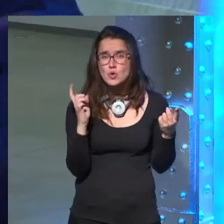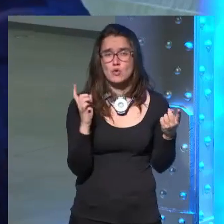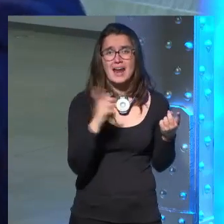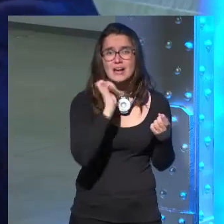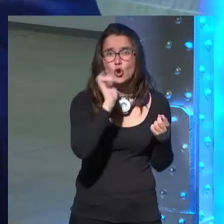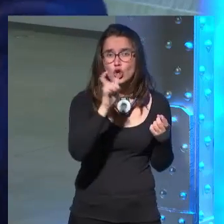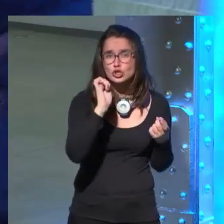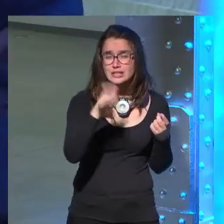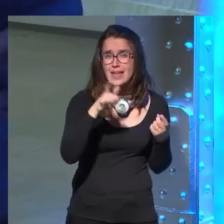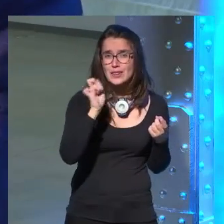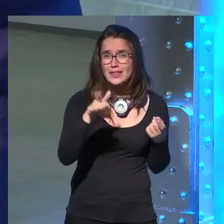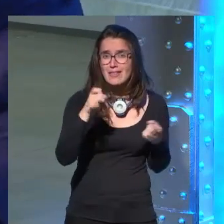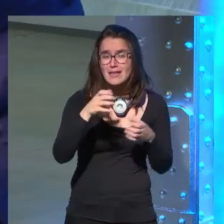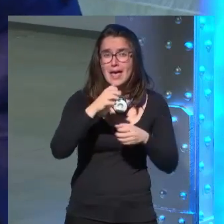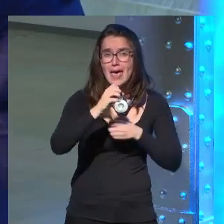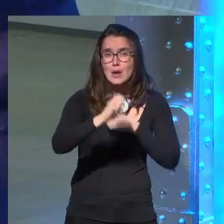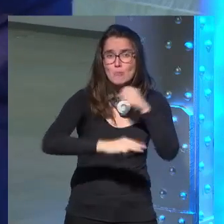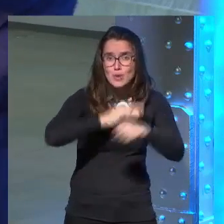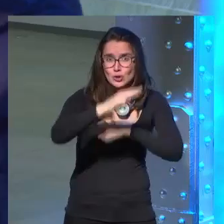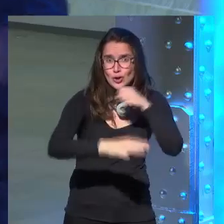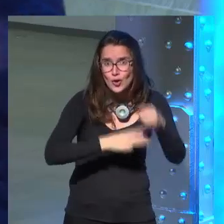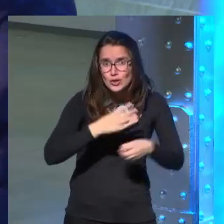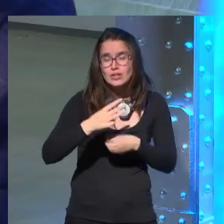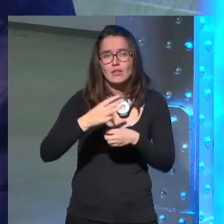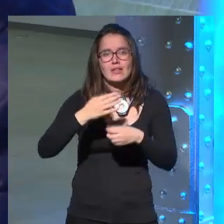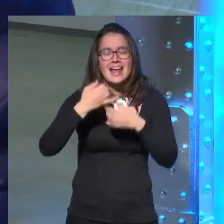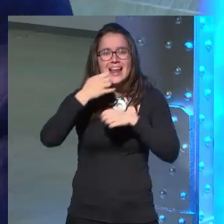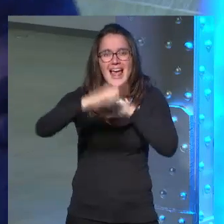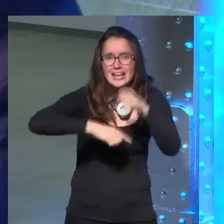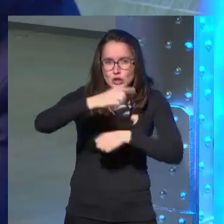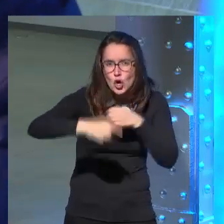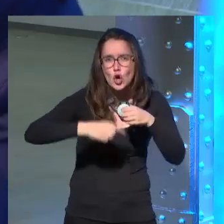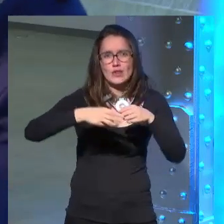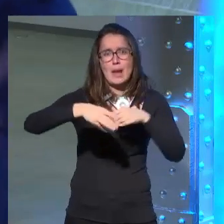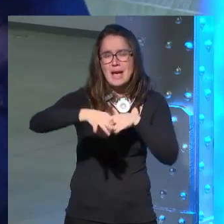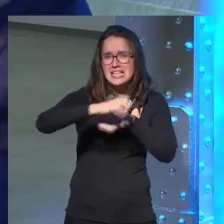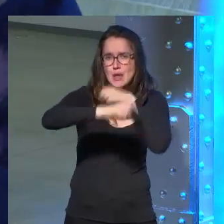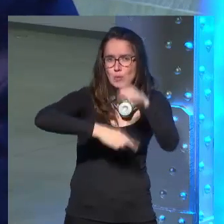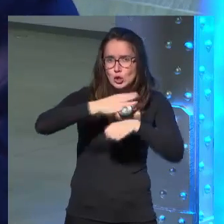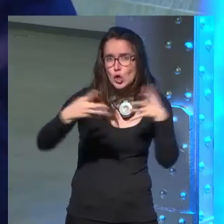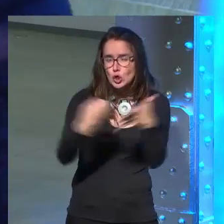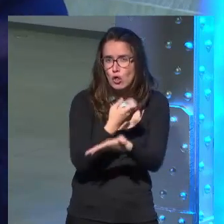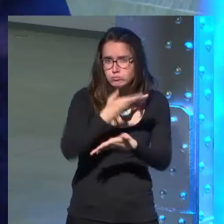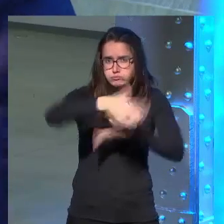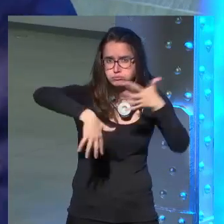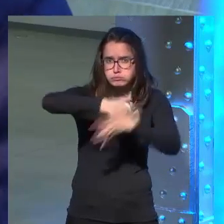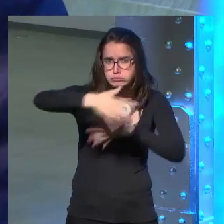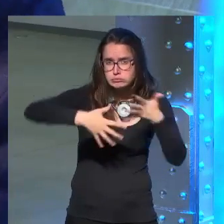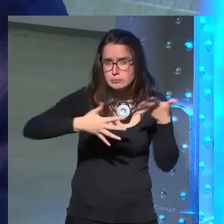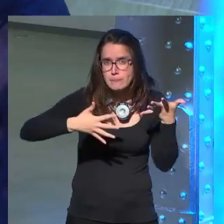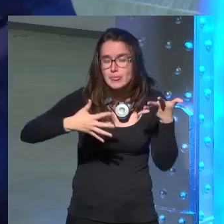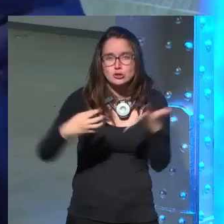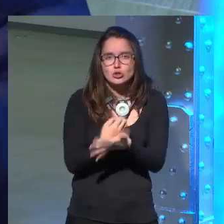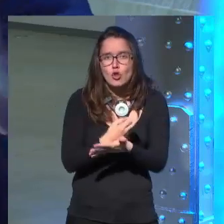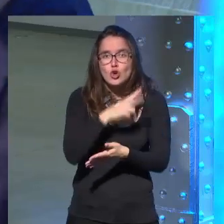are being randomly assigned, and we just happen to be in the one. Of course, life could only evolve in the one where things were